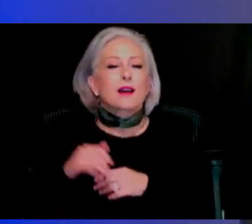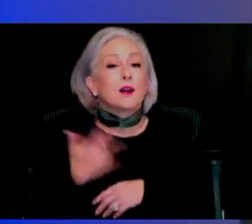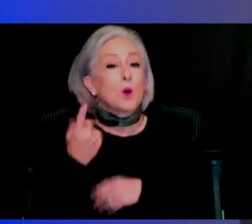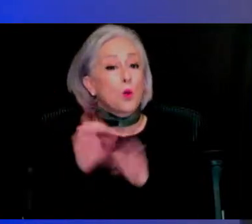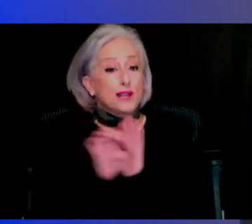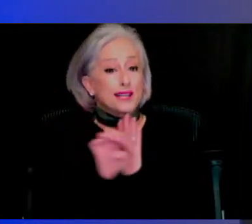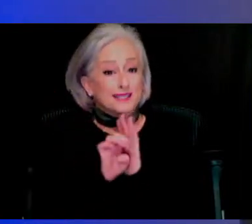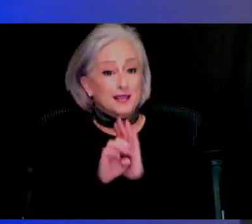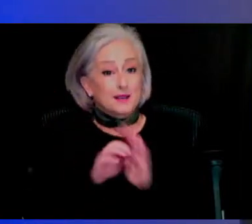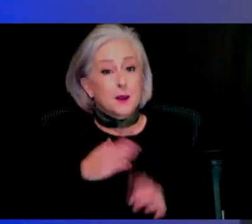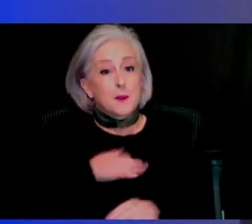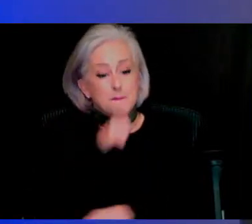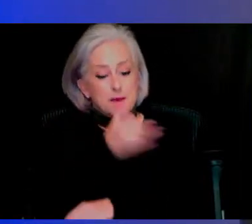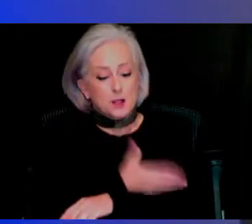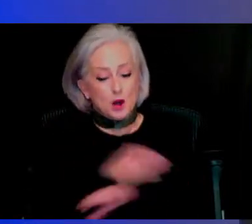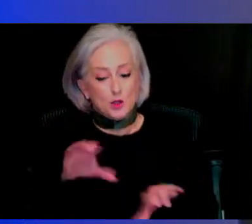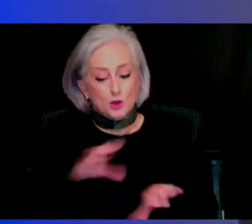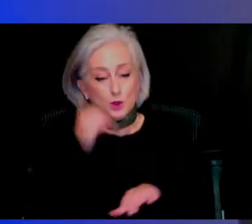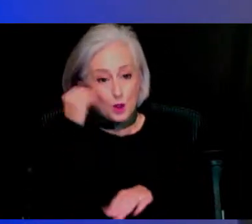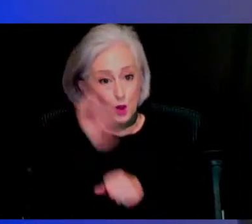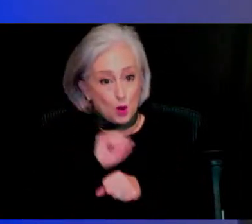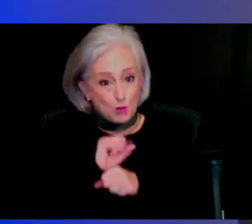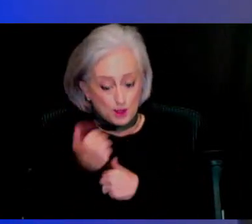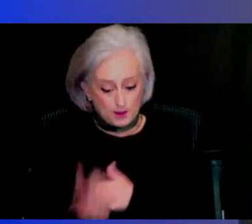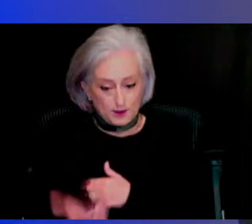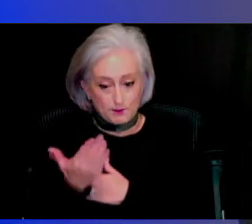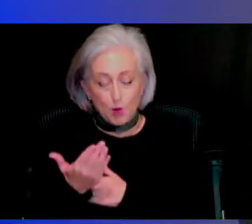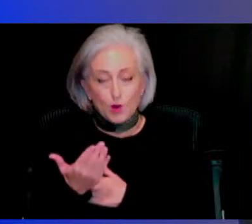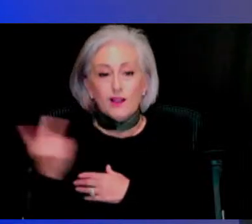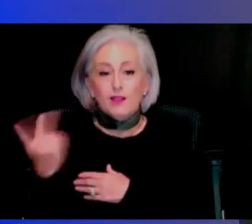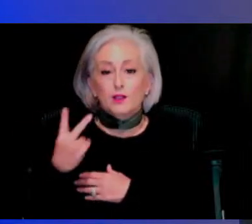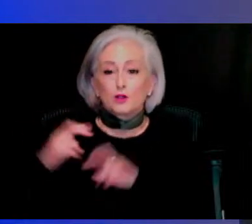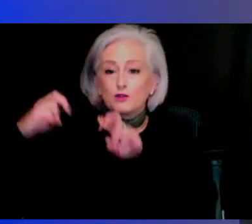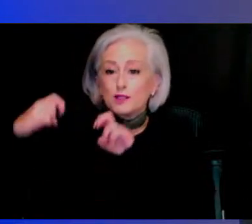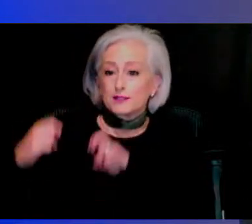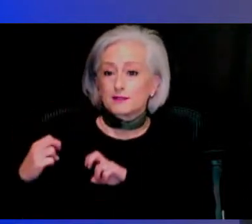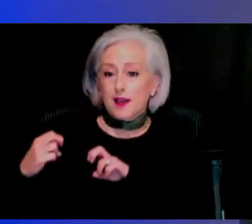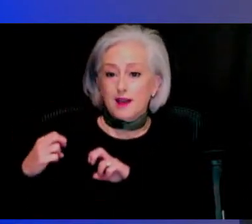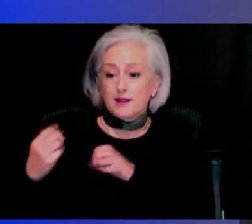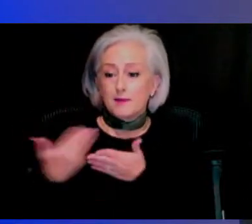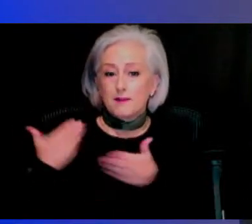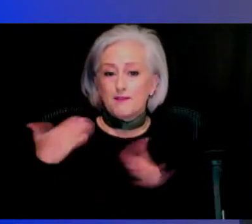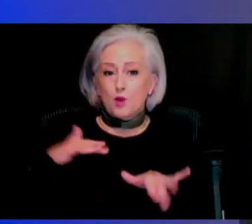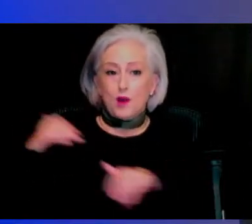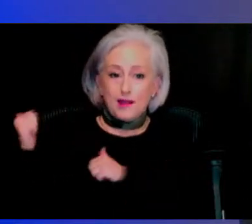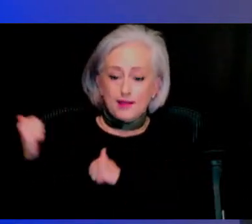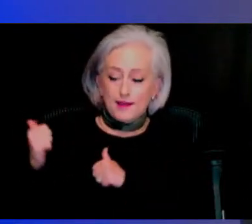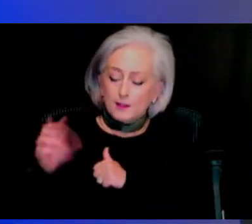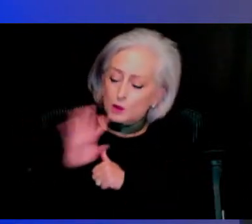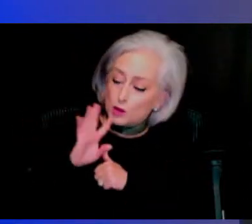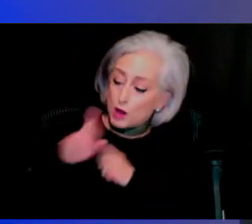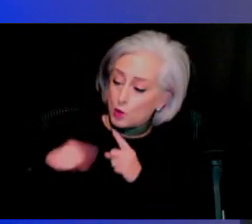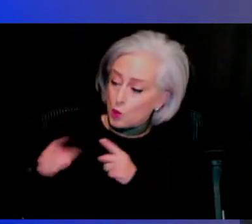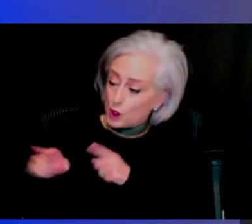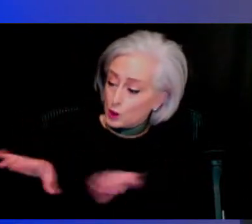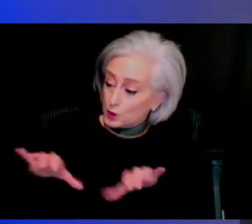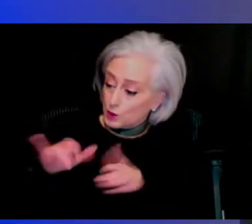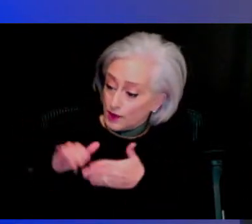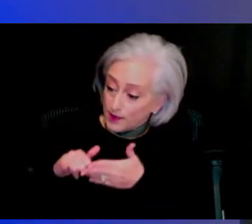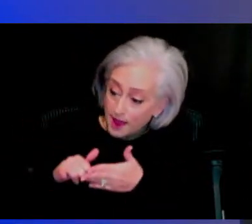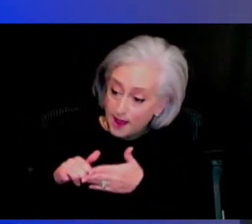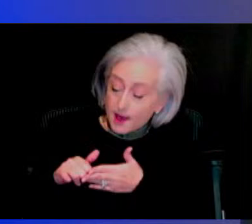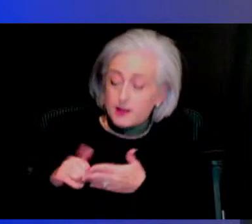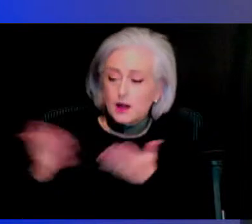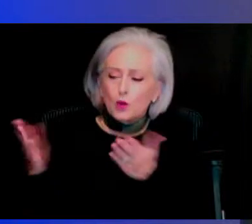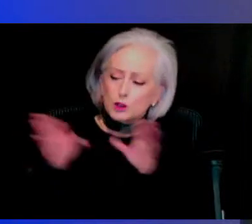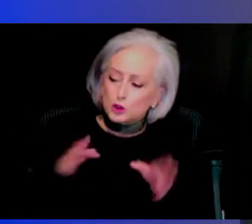some homework this morning, and just sitting with her for a few minutes before I left to talk about what she was planning to do with it and what she wants to do and how this is going to turn